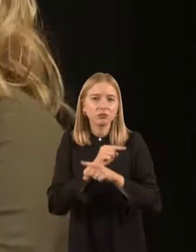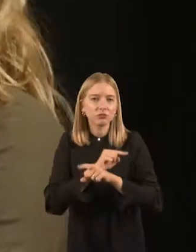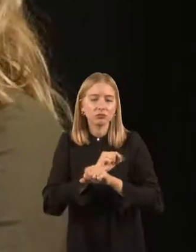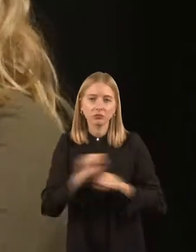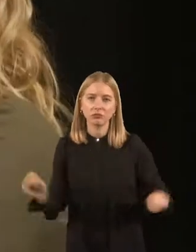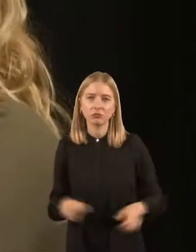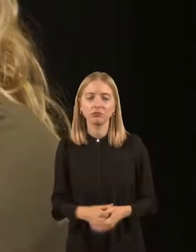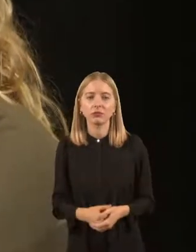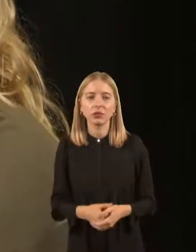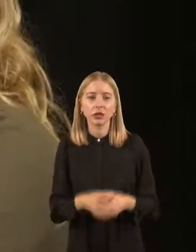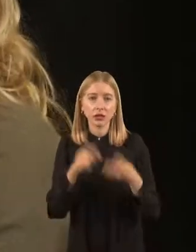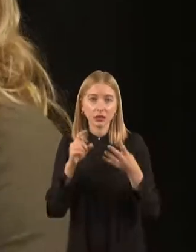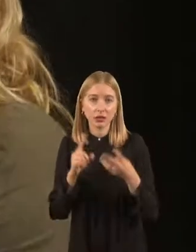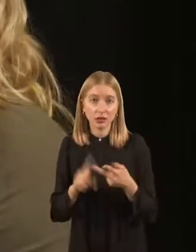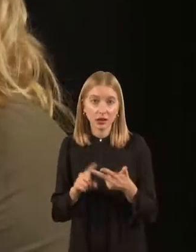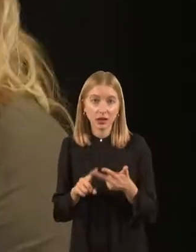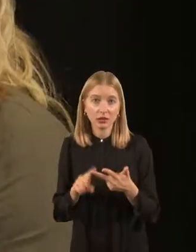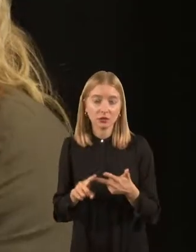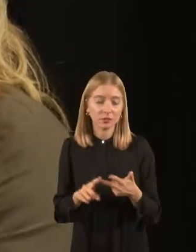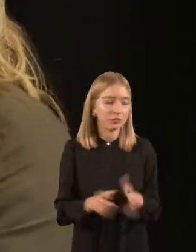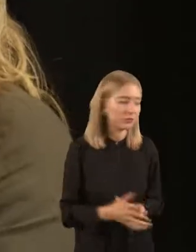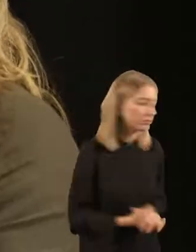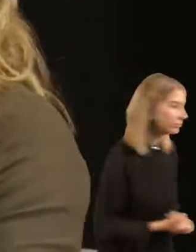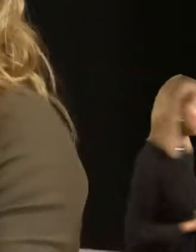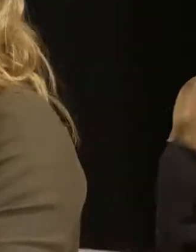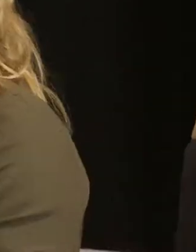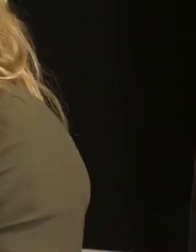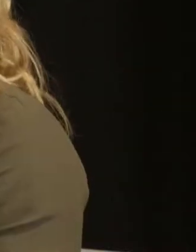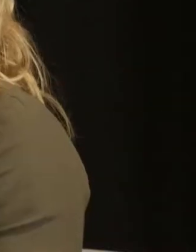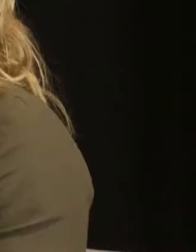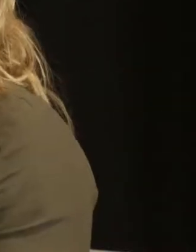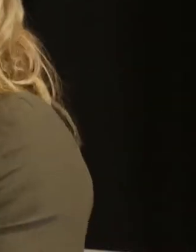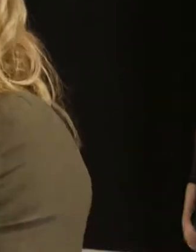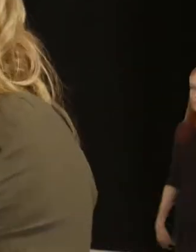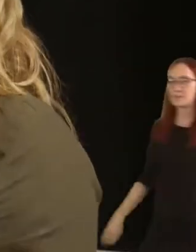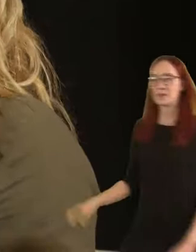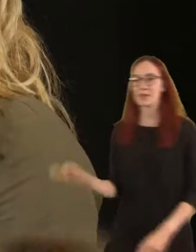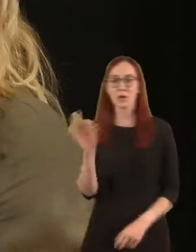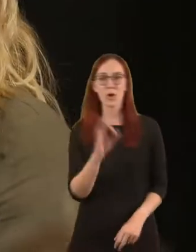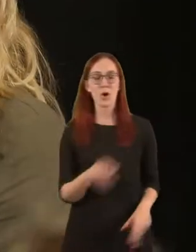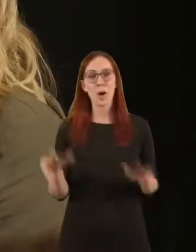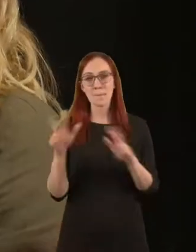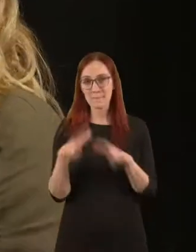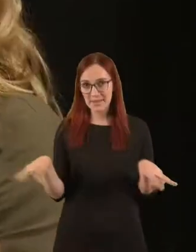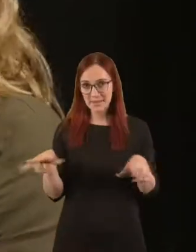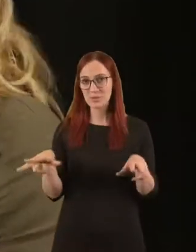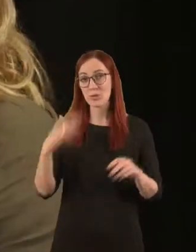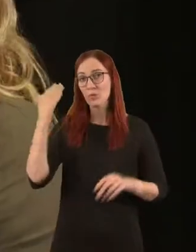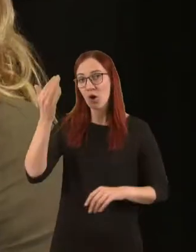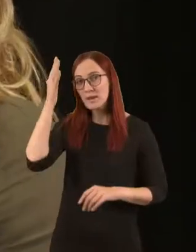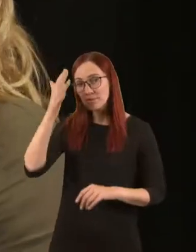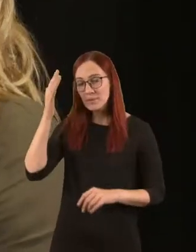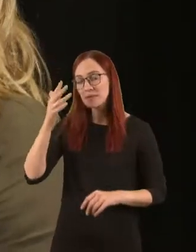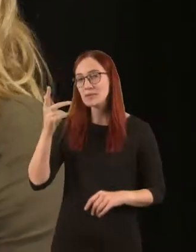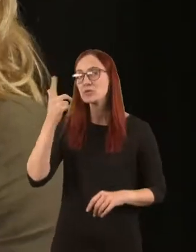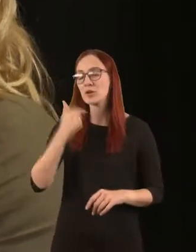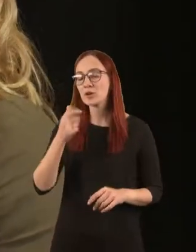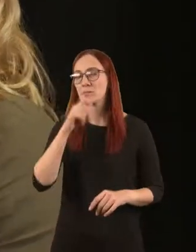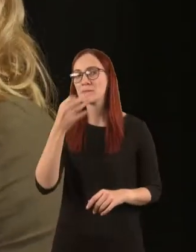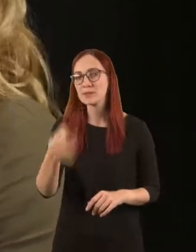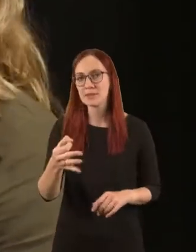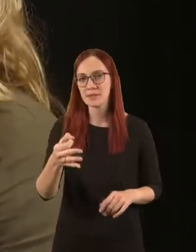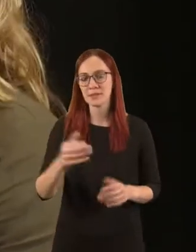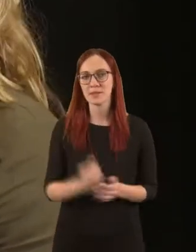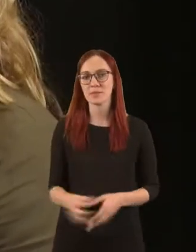Well, so it wouldn't be right to criticize only people and municipalities. And my